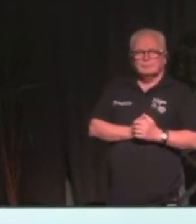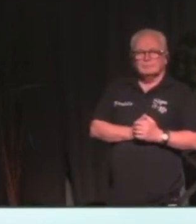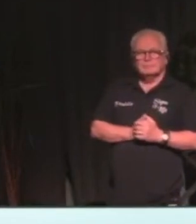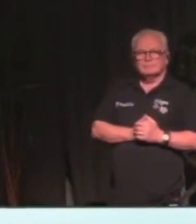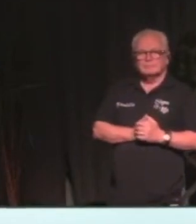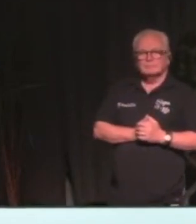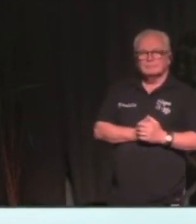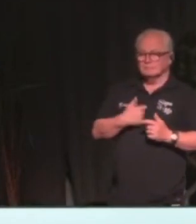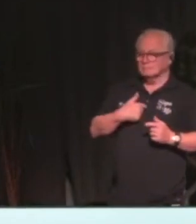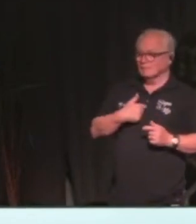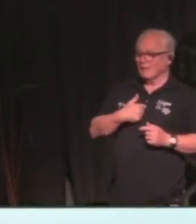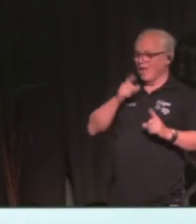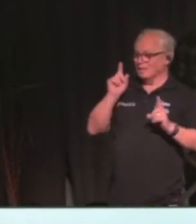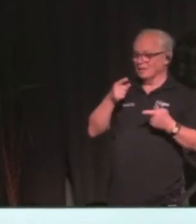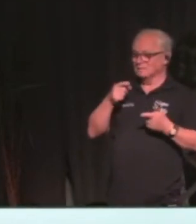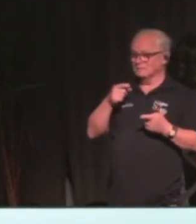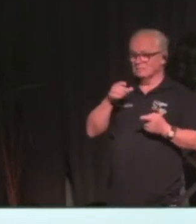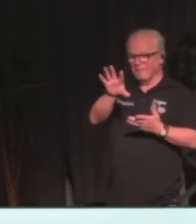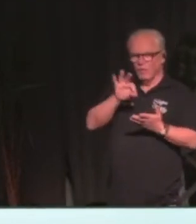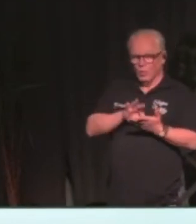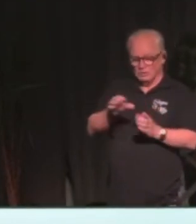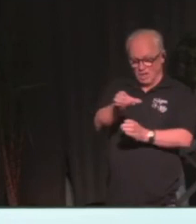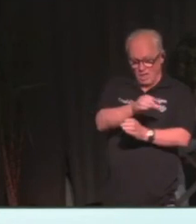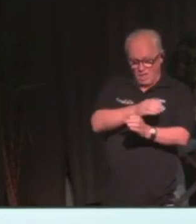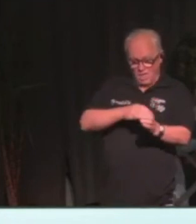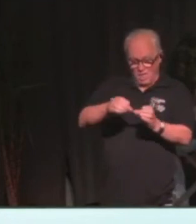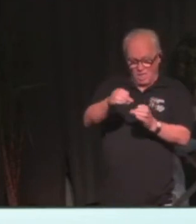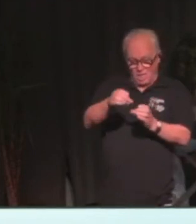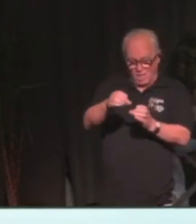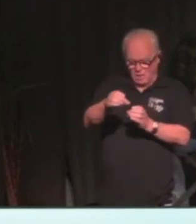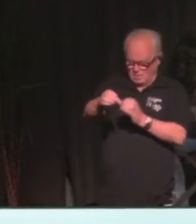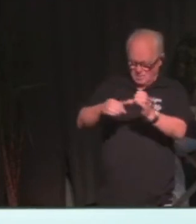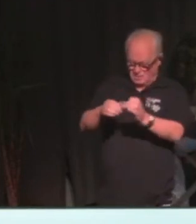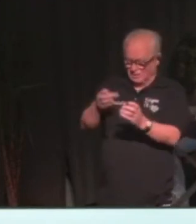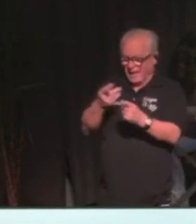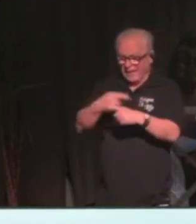I can't afford, and you can't afford, to substitute anything for the mission.